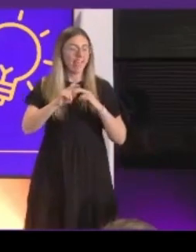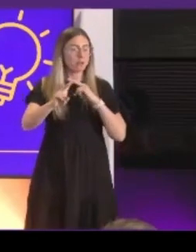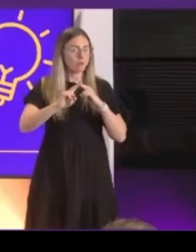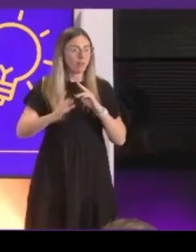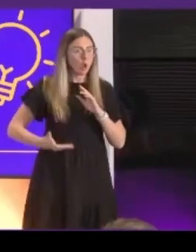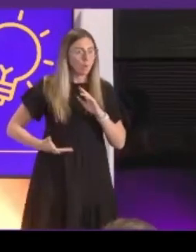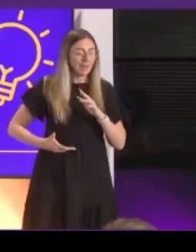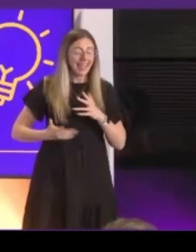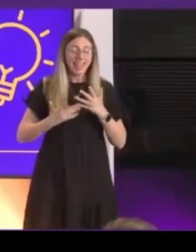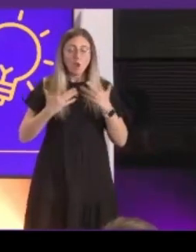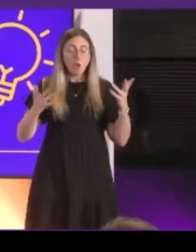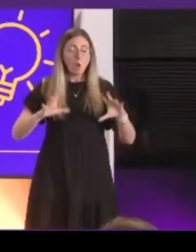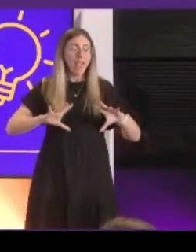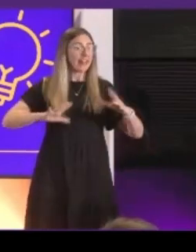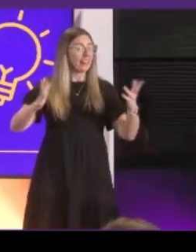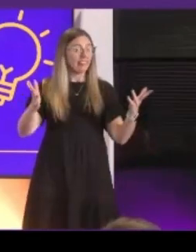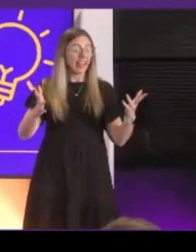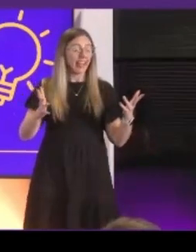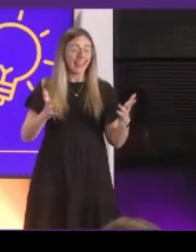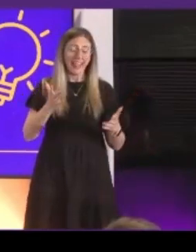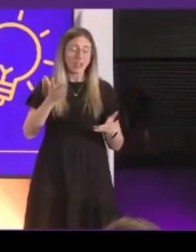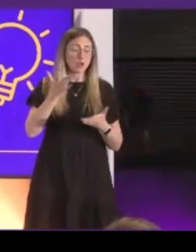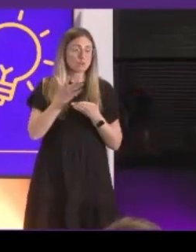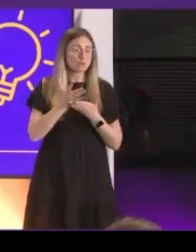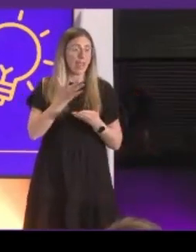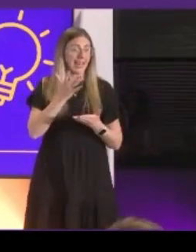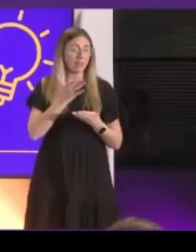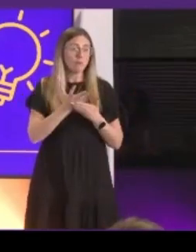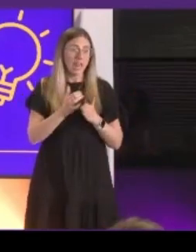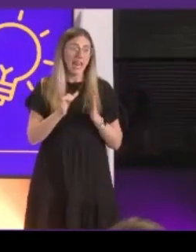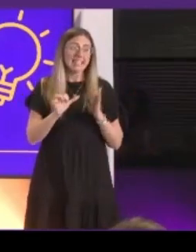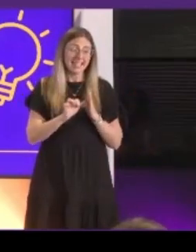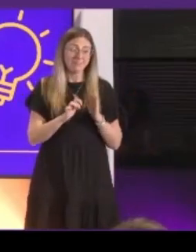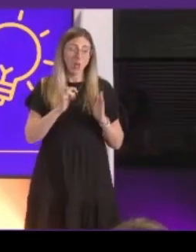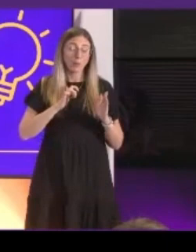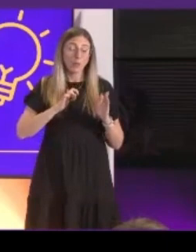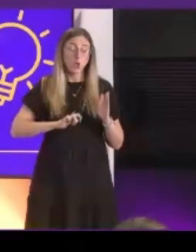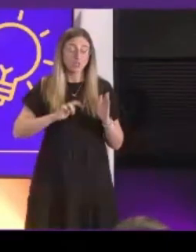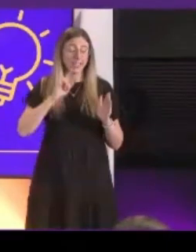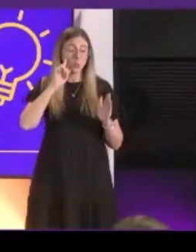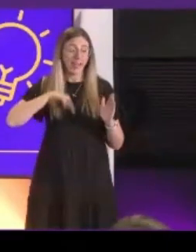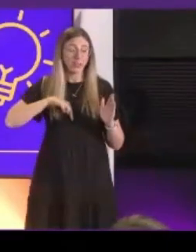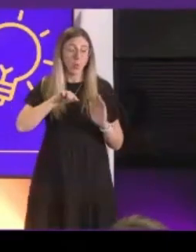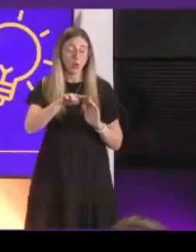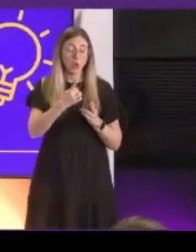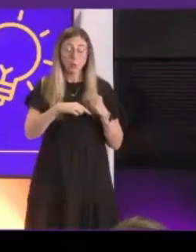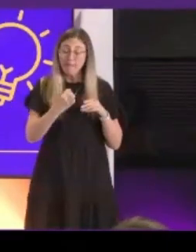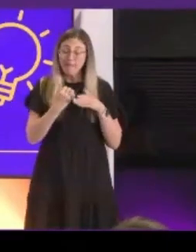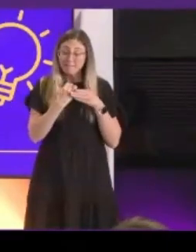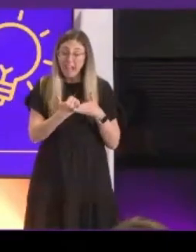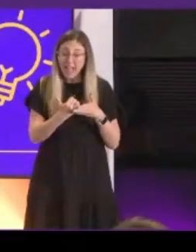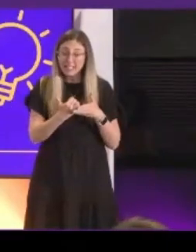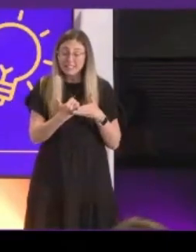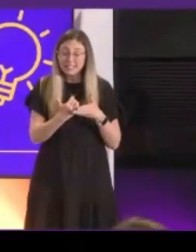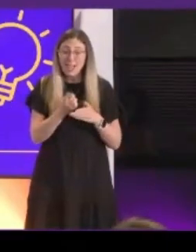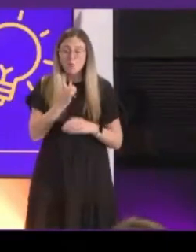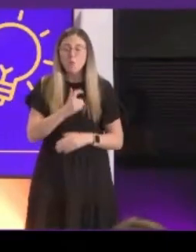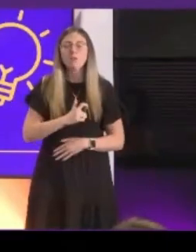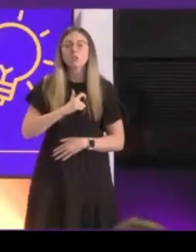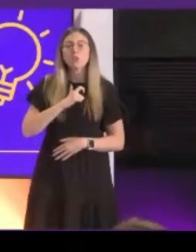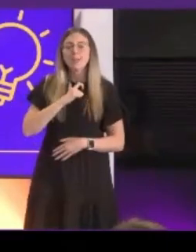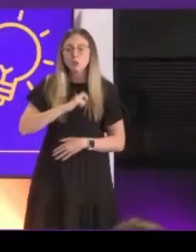or do any other thing, it takes a really difficult person to ignore you. So if I would offer some advice, I would say, what is the